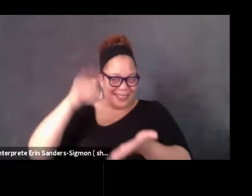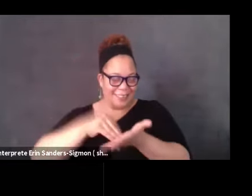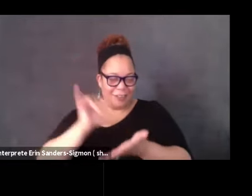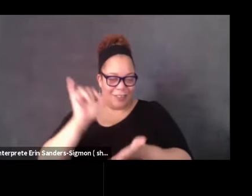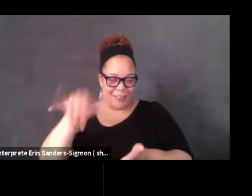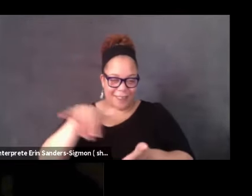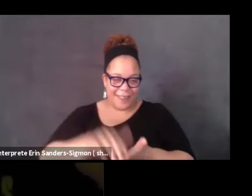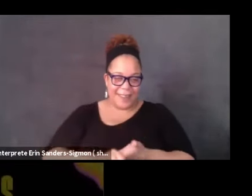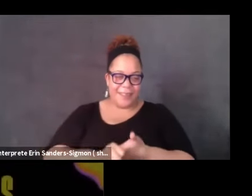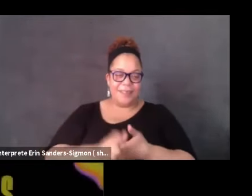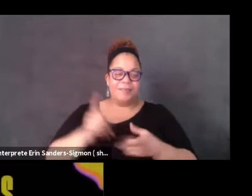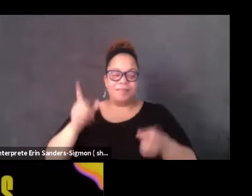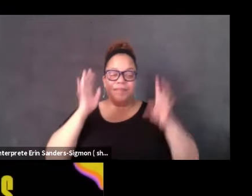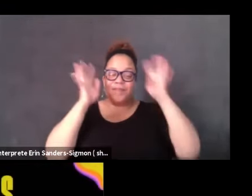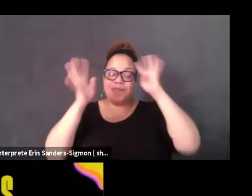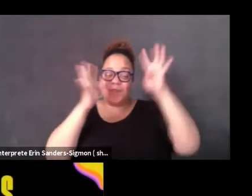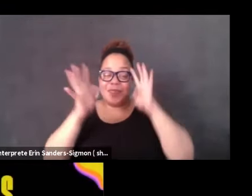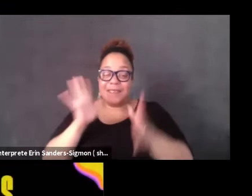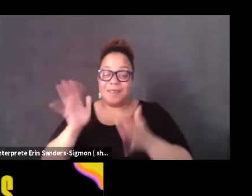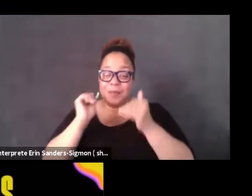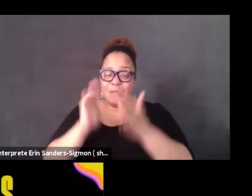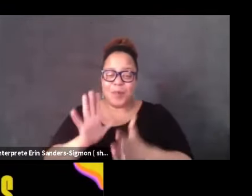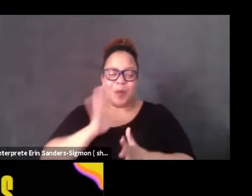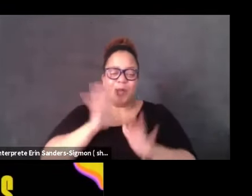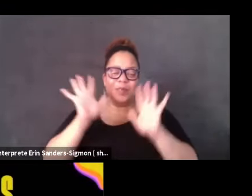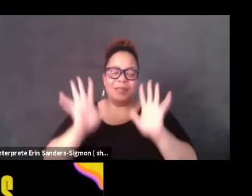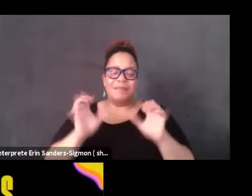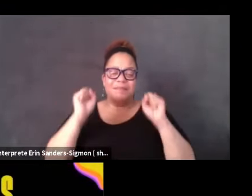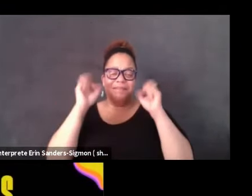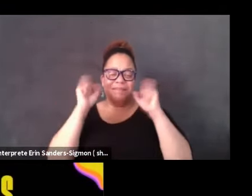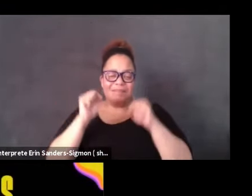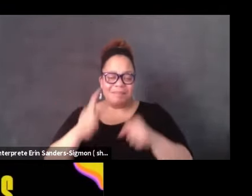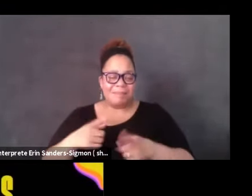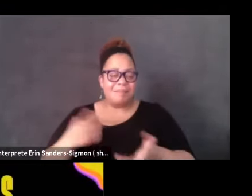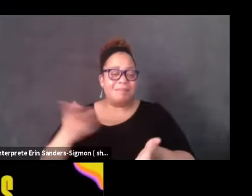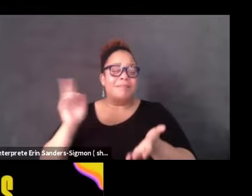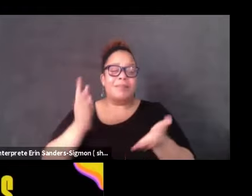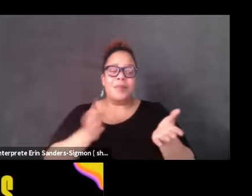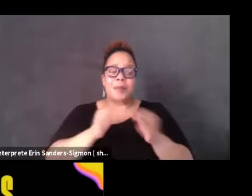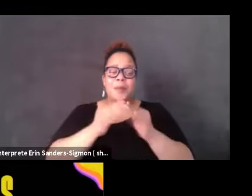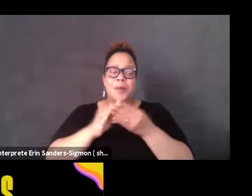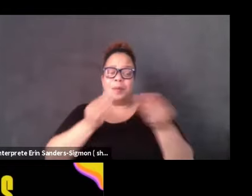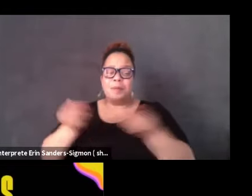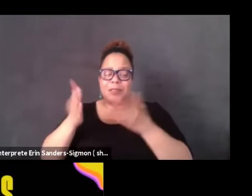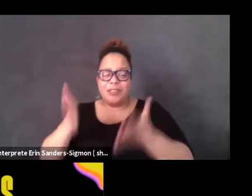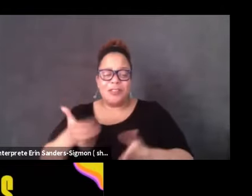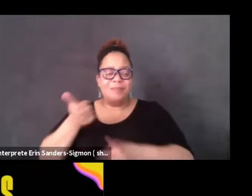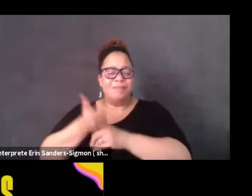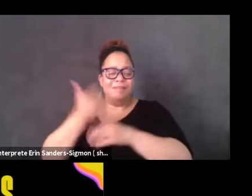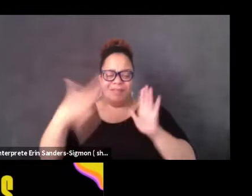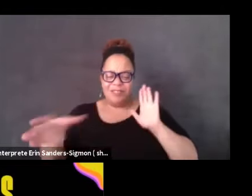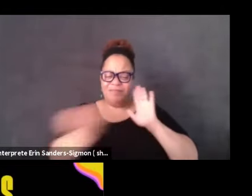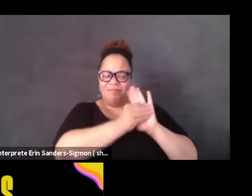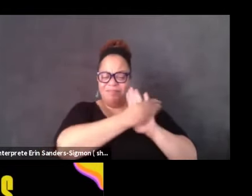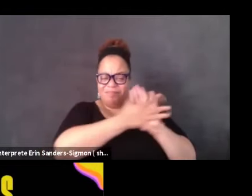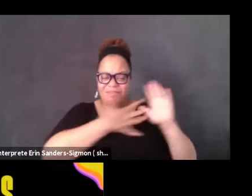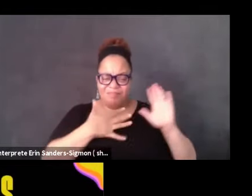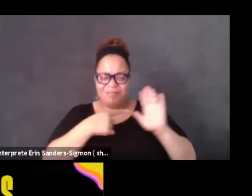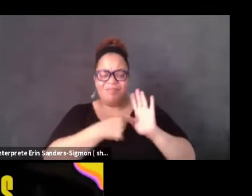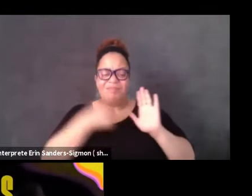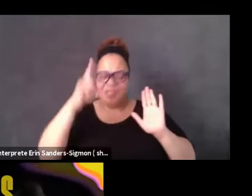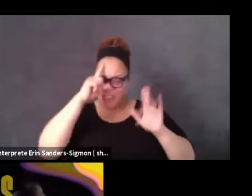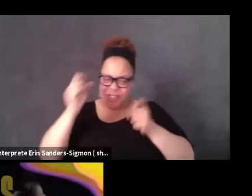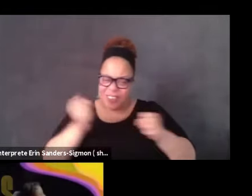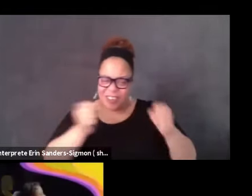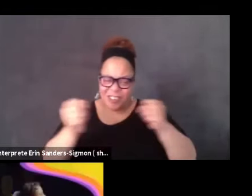design, brand development, and community mediation, and has been enlisted as a strategic partner, y'all, or a consultant for companies